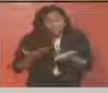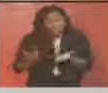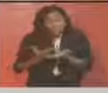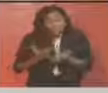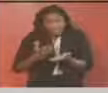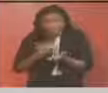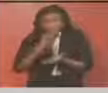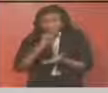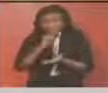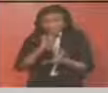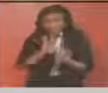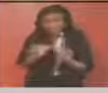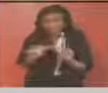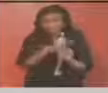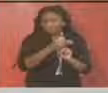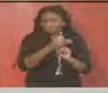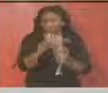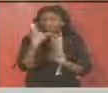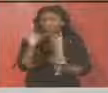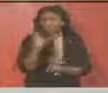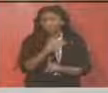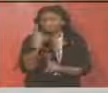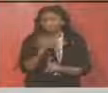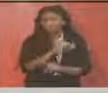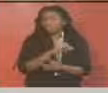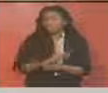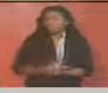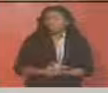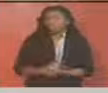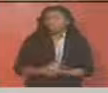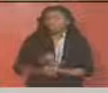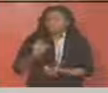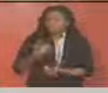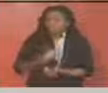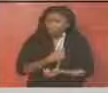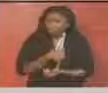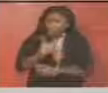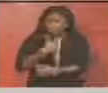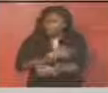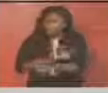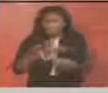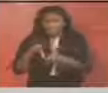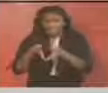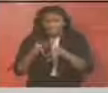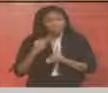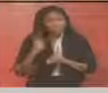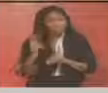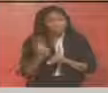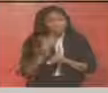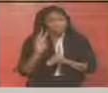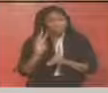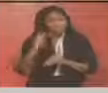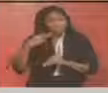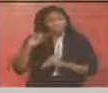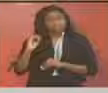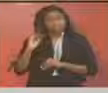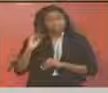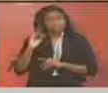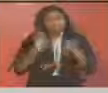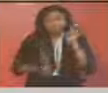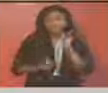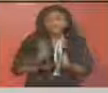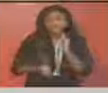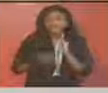we are comparing apples with oranges. Let me reiterate, Trinidad and Tobago